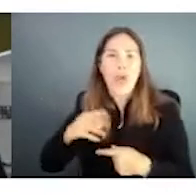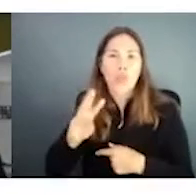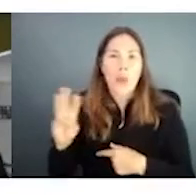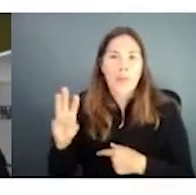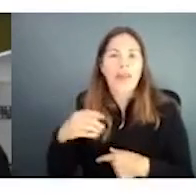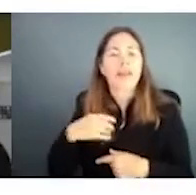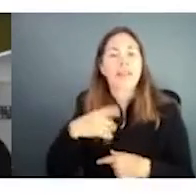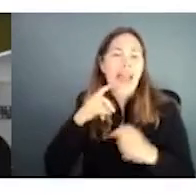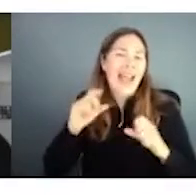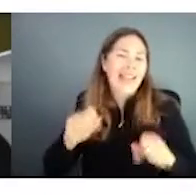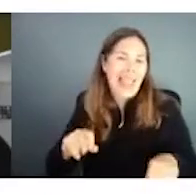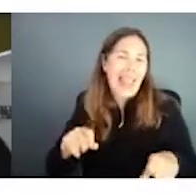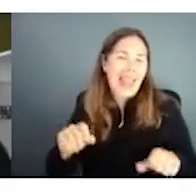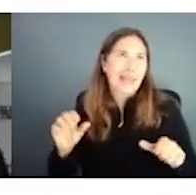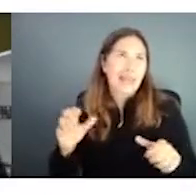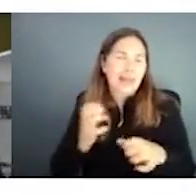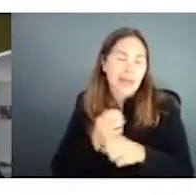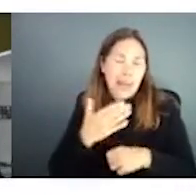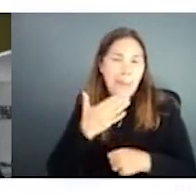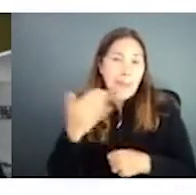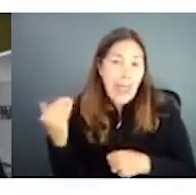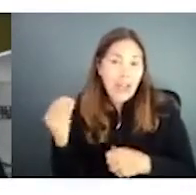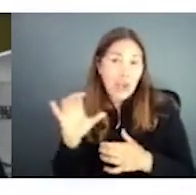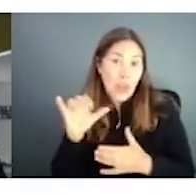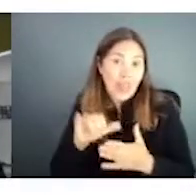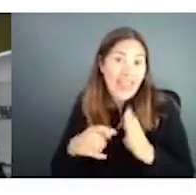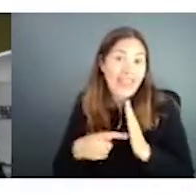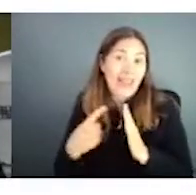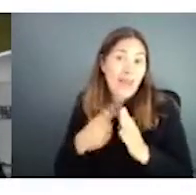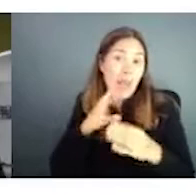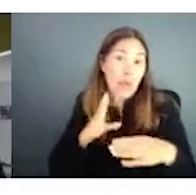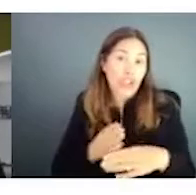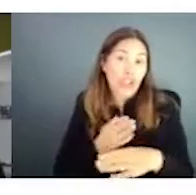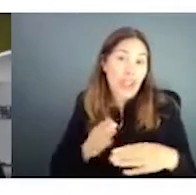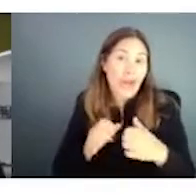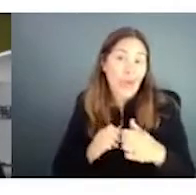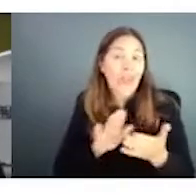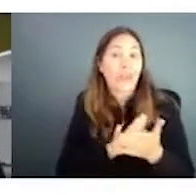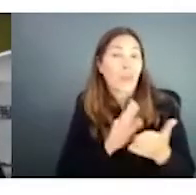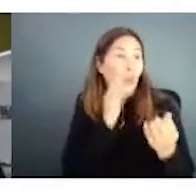can get better at. Sometimes I'll share them out with the school.